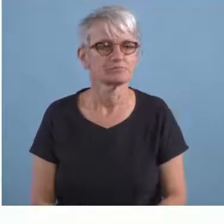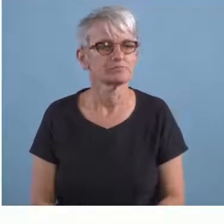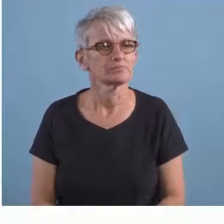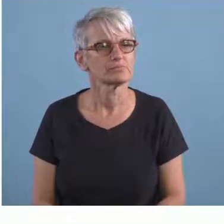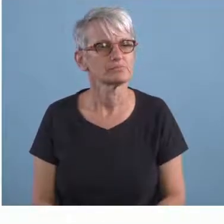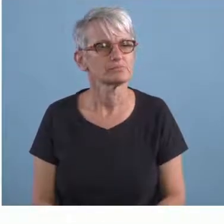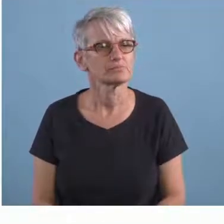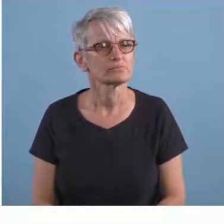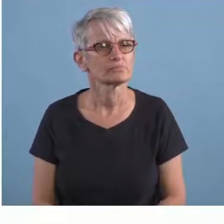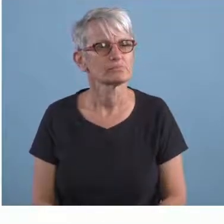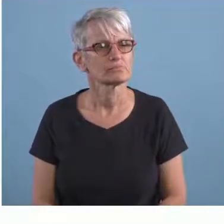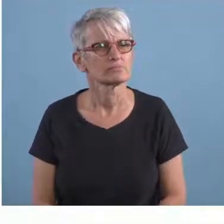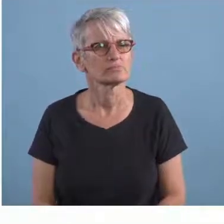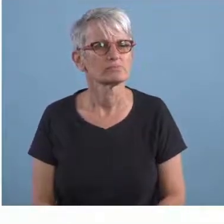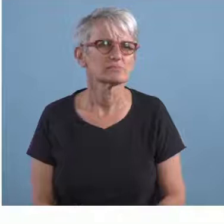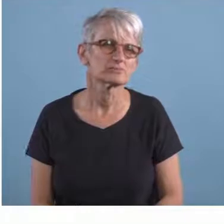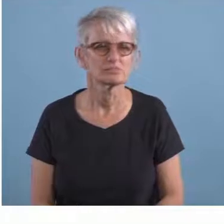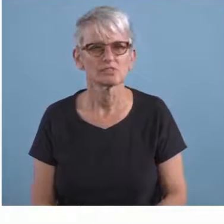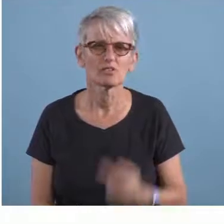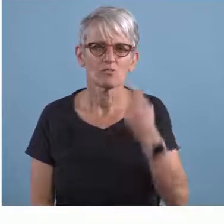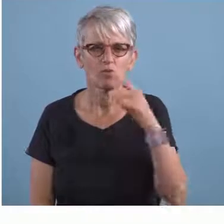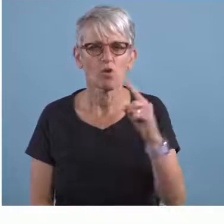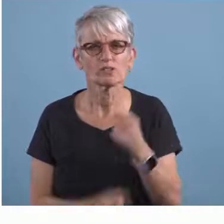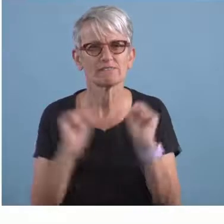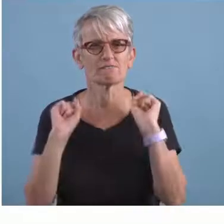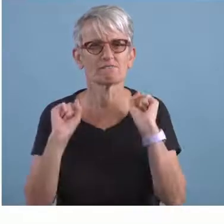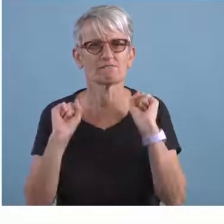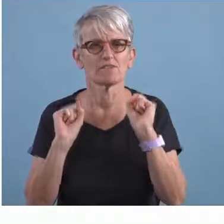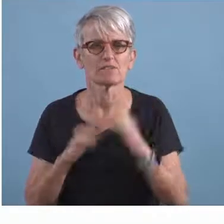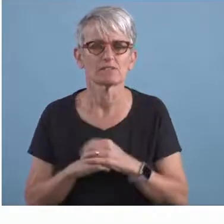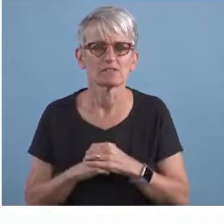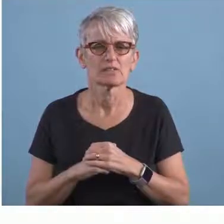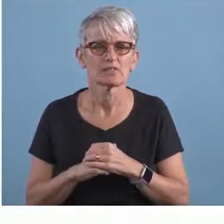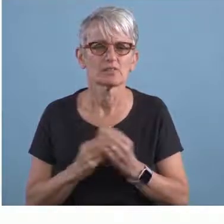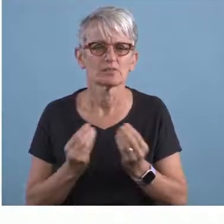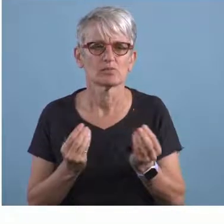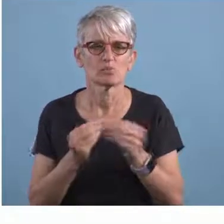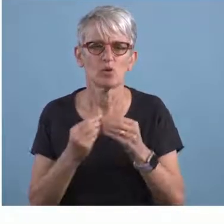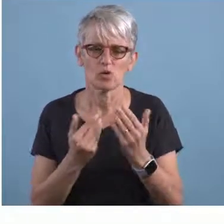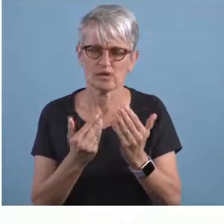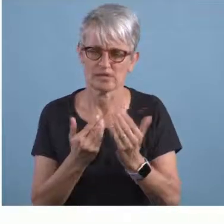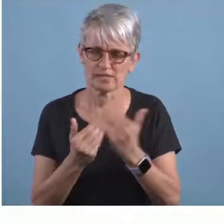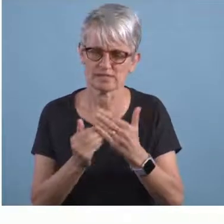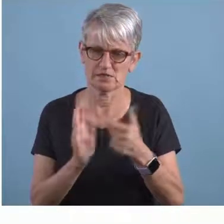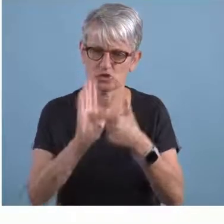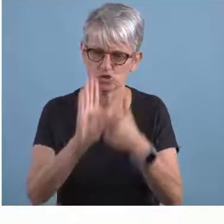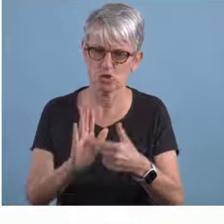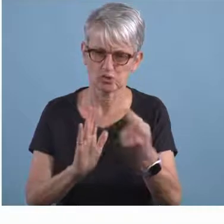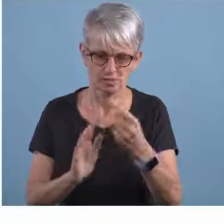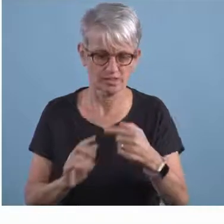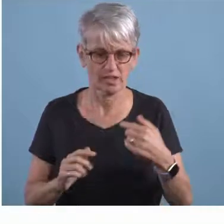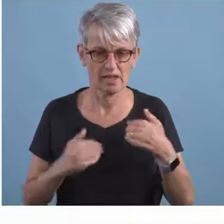This is kind of a security measure. It makes it easier to model something when you both have the